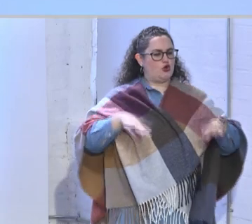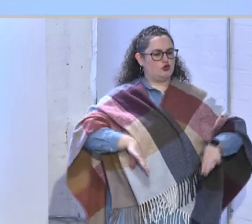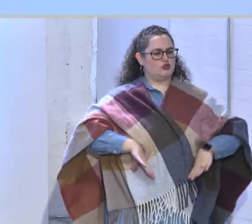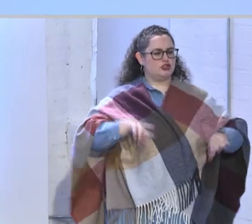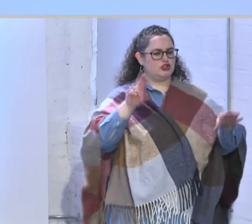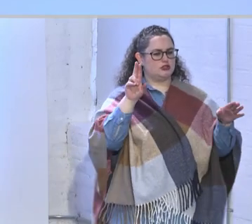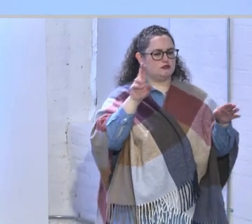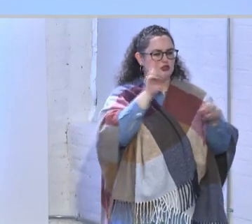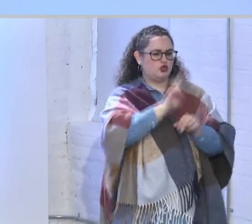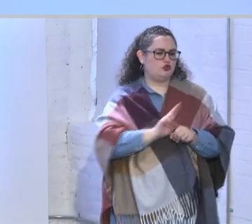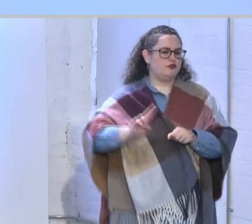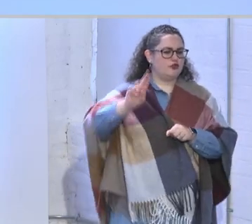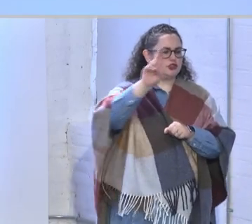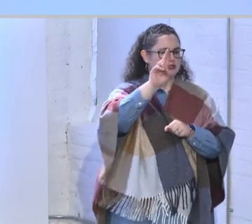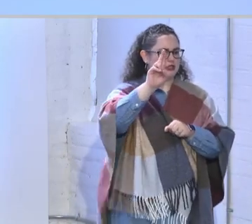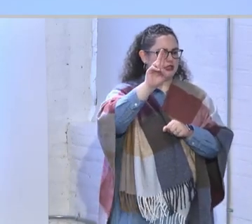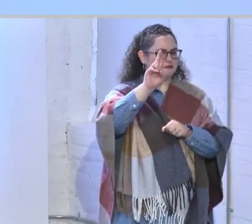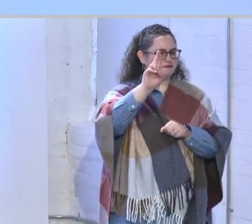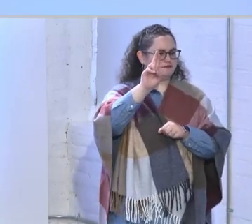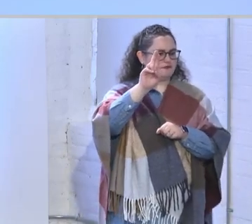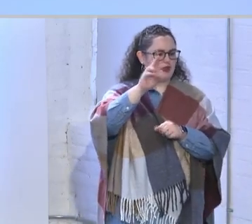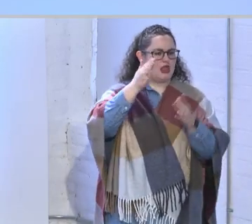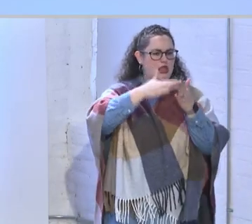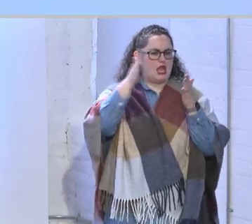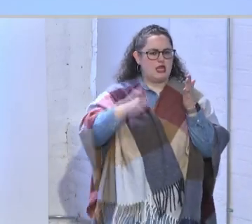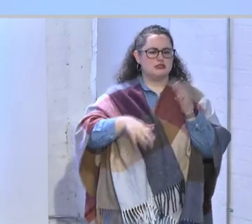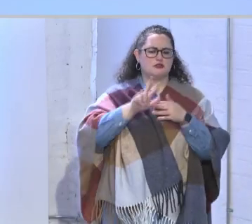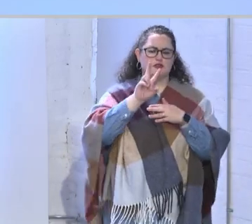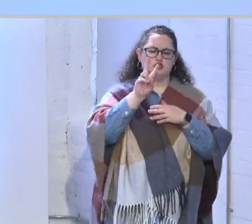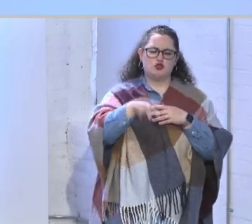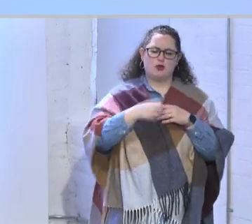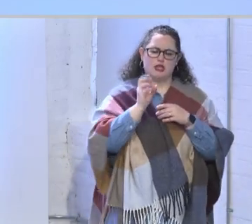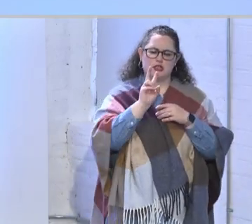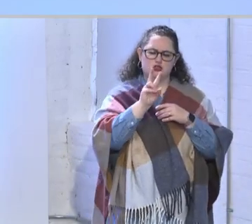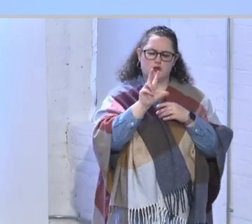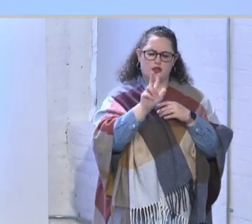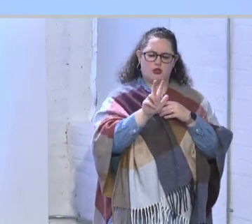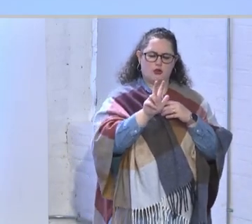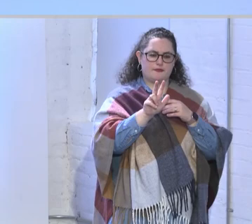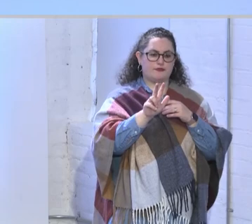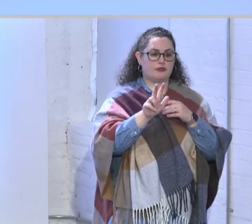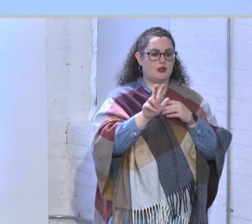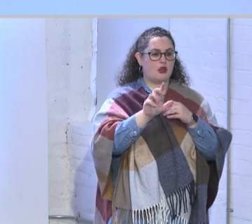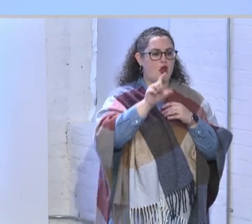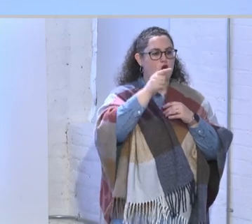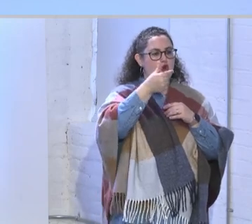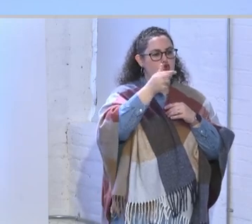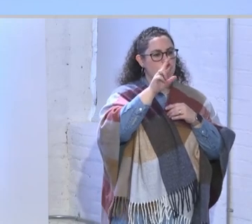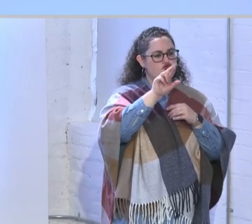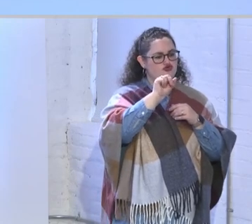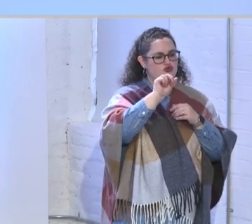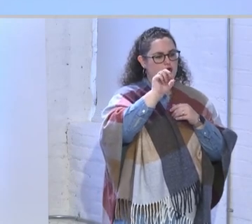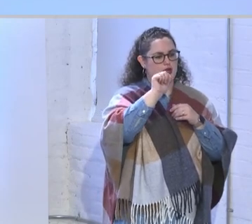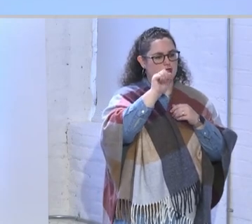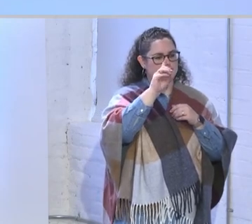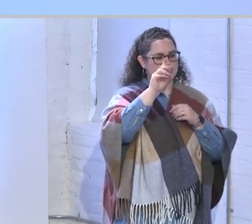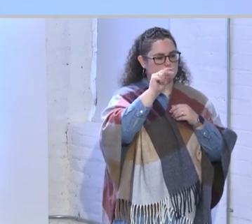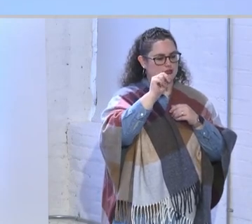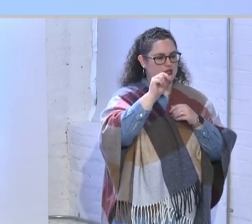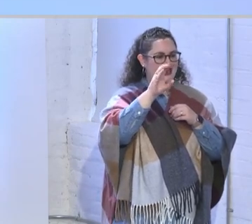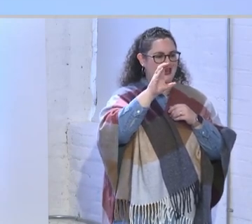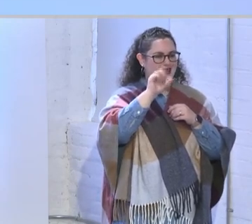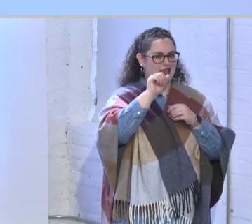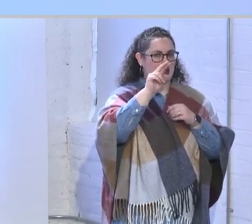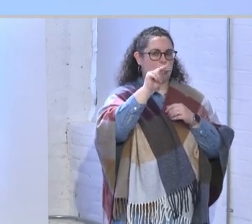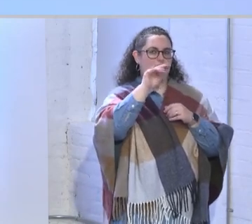in the news recently at the end of 2023, but Grand Canyon University, they put out a statement, I don't know how